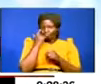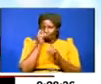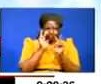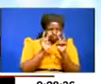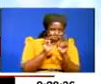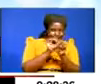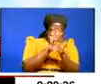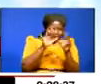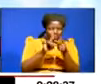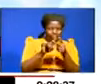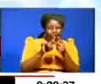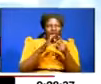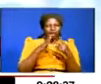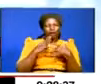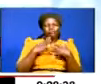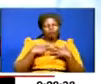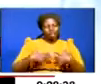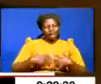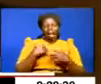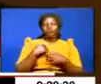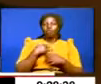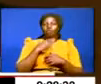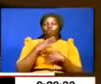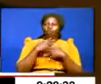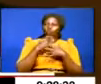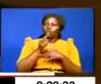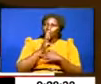hydrated, slows aging. What?